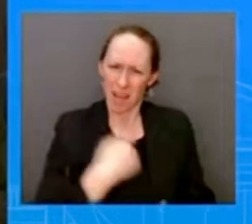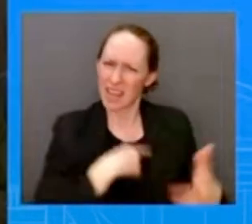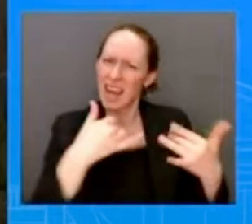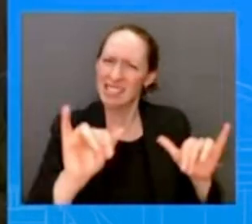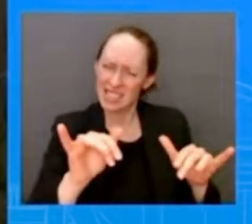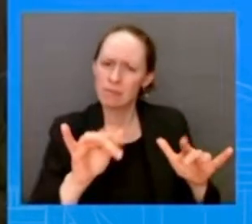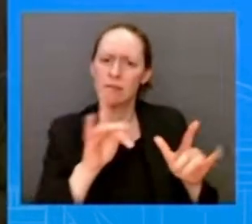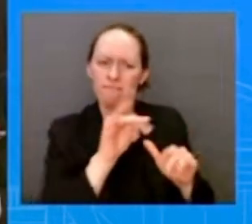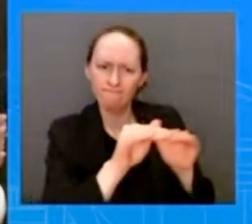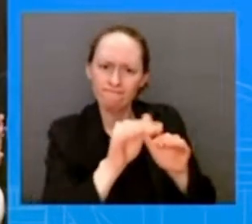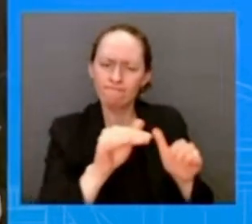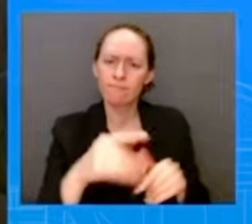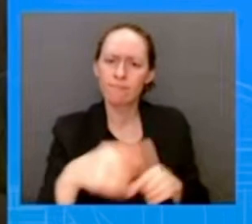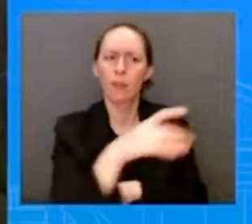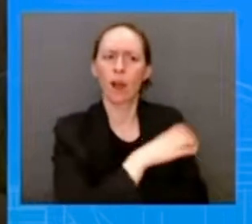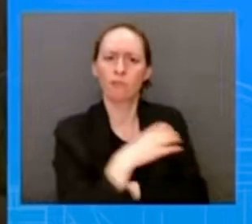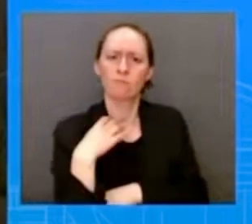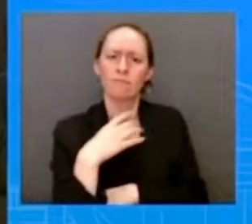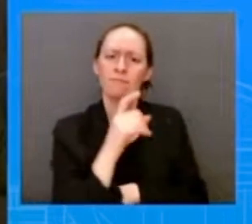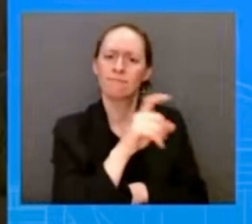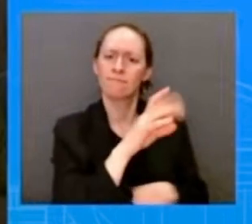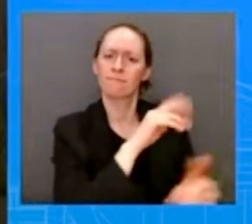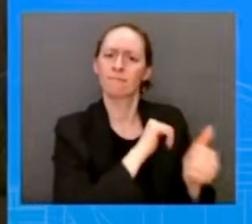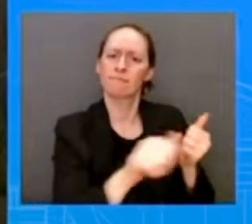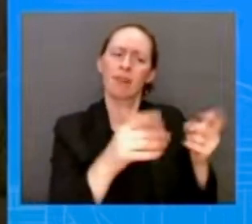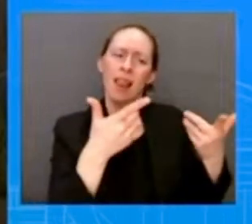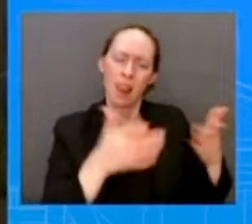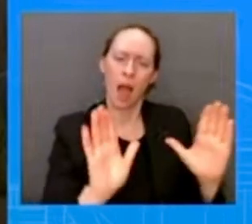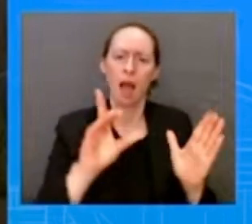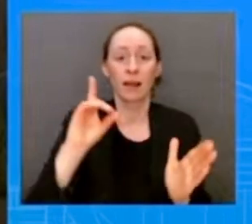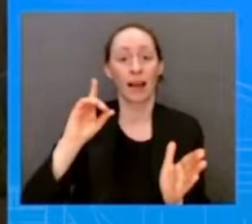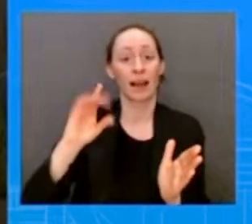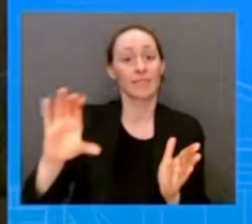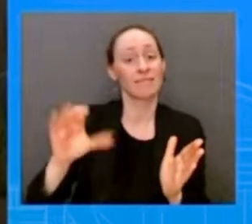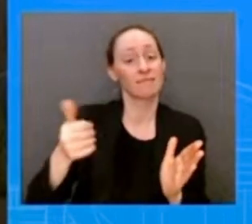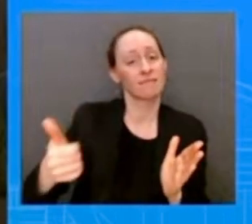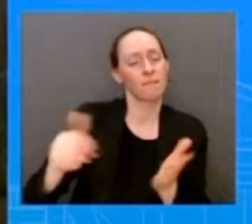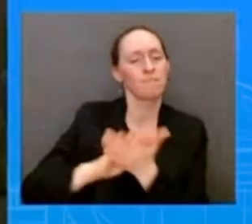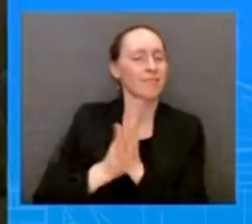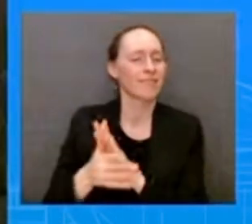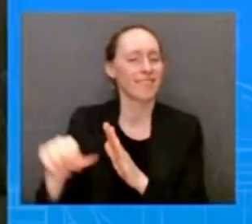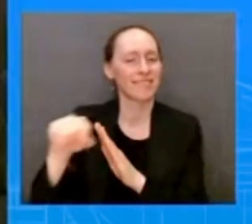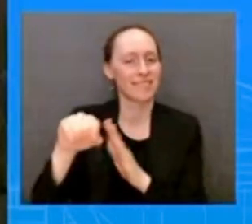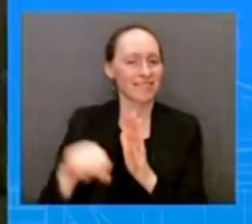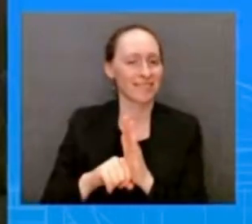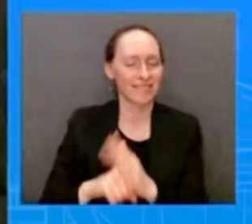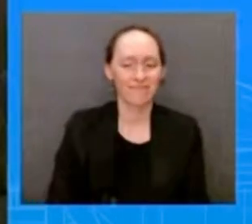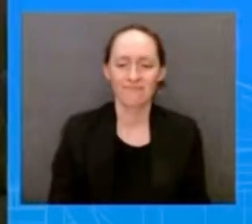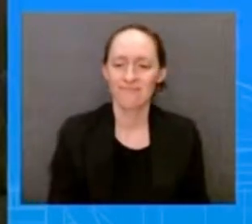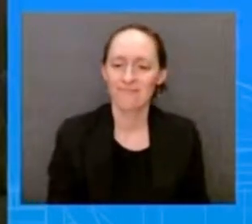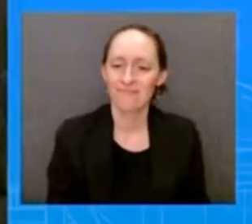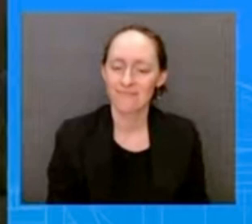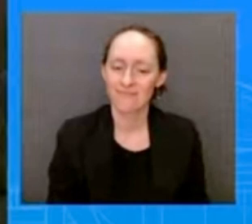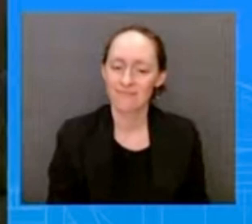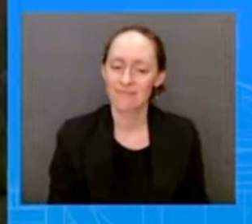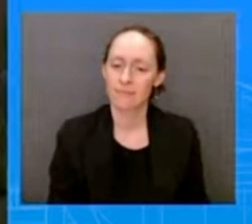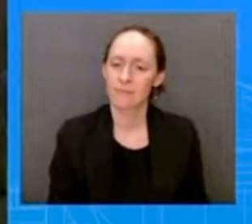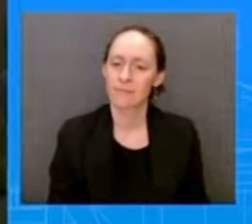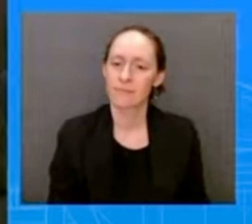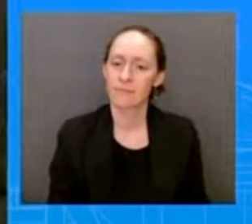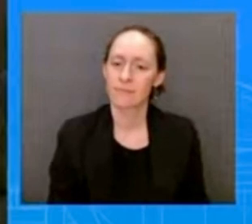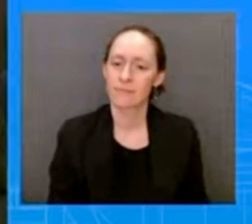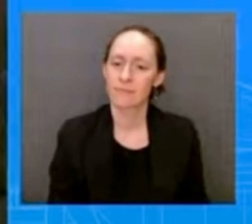explained a little bit why this is different, but just because it's different. The president believes that every city should have the right to self-government, except if he disagrees with the